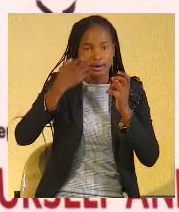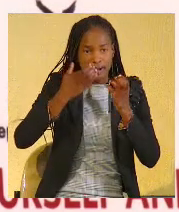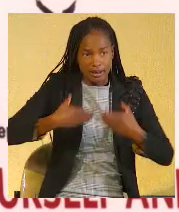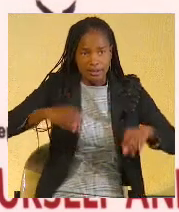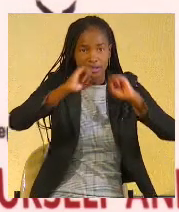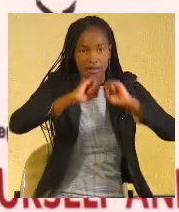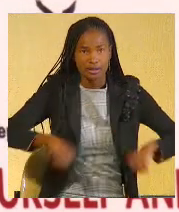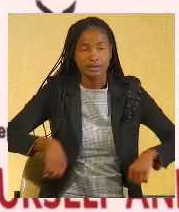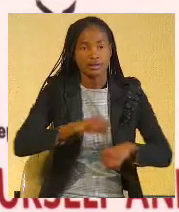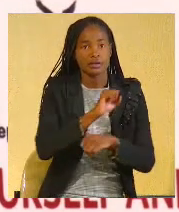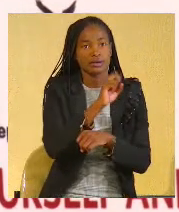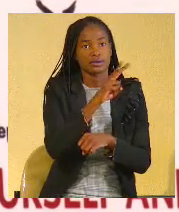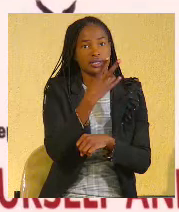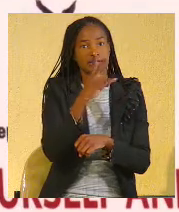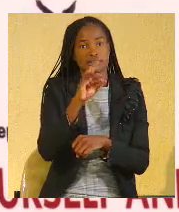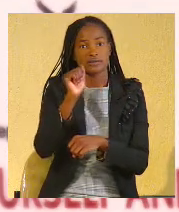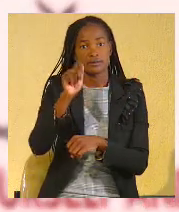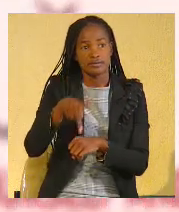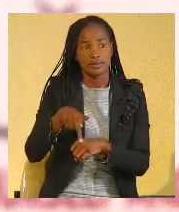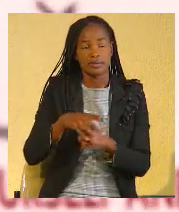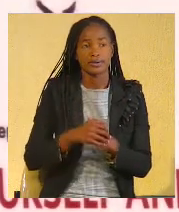of April